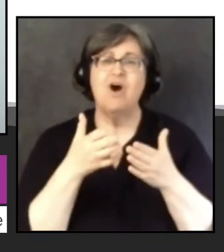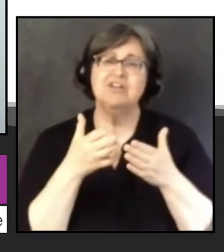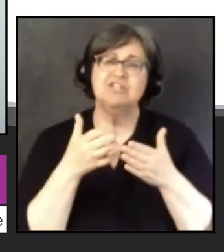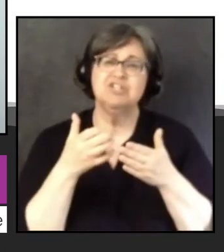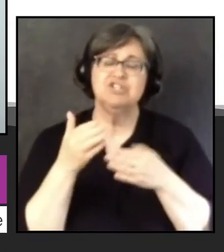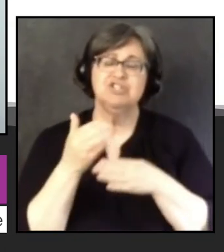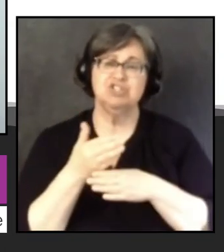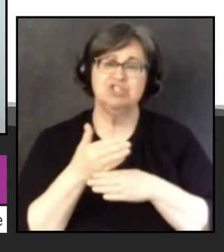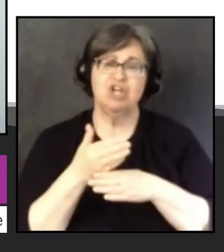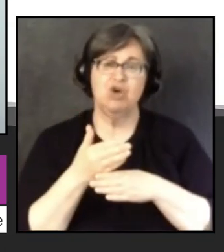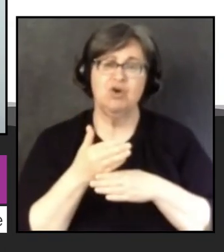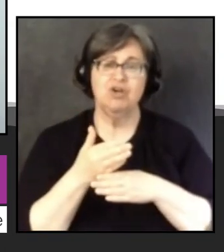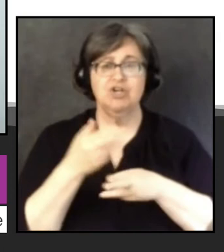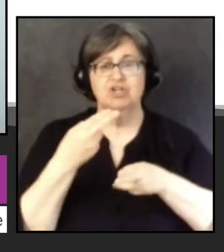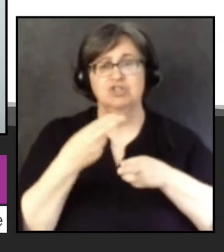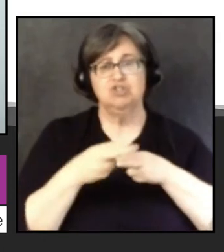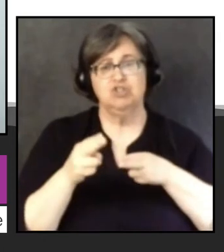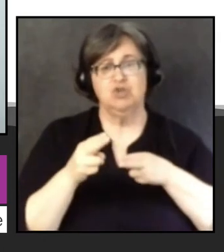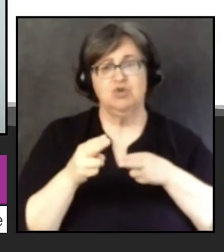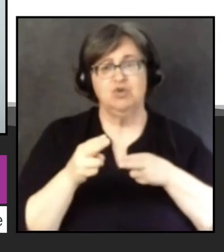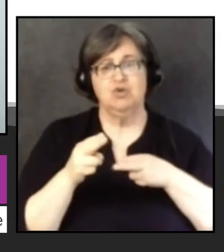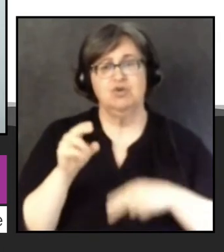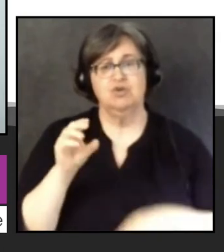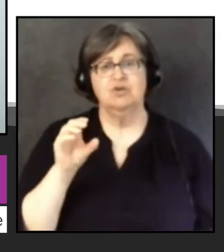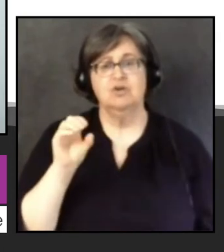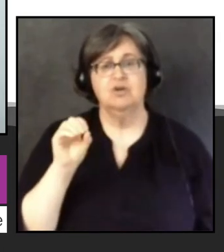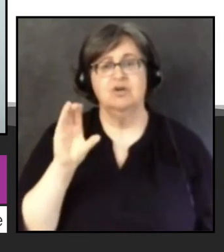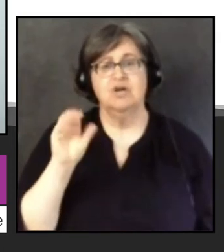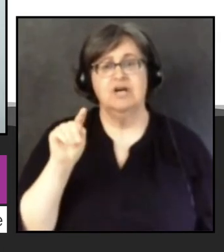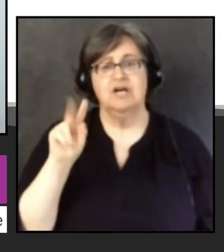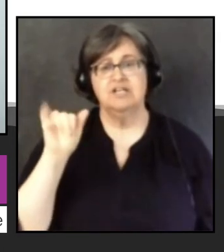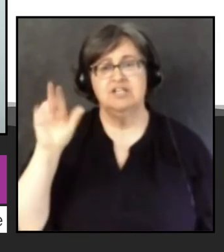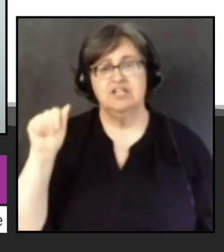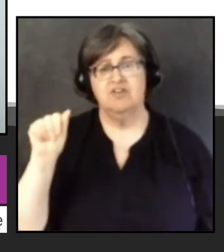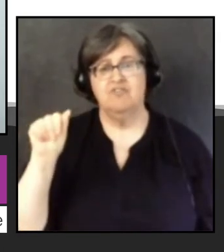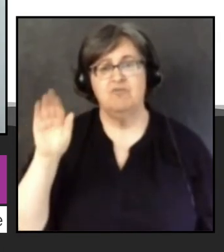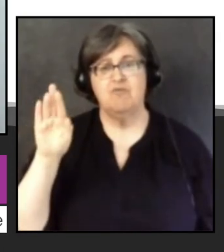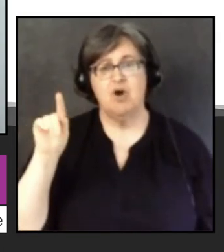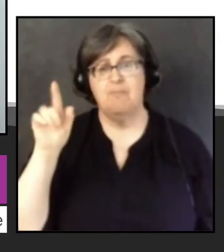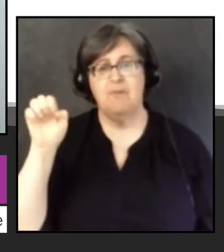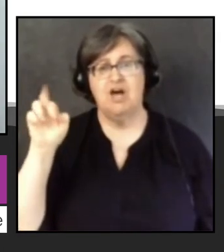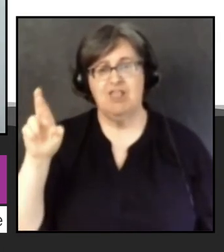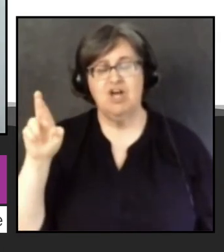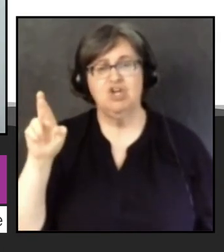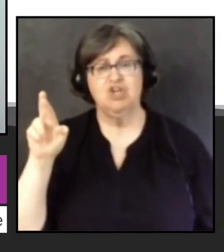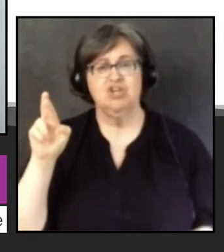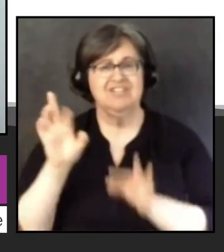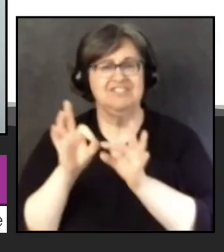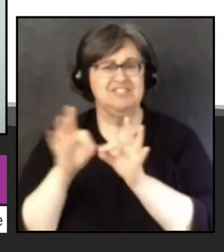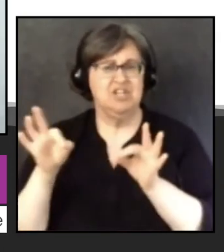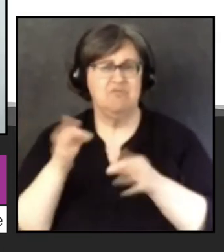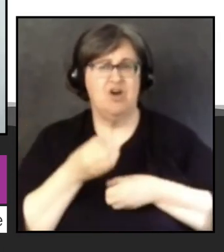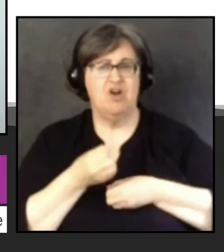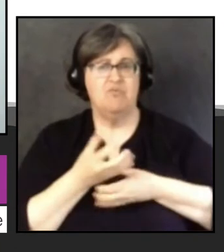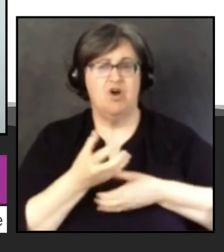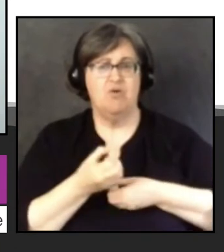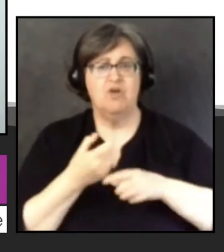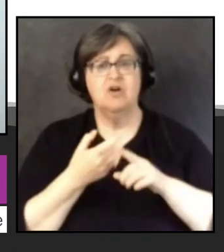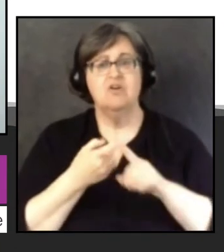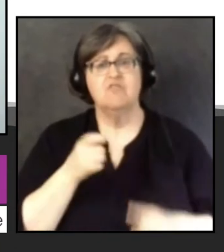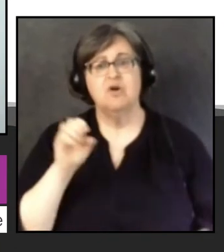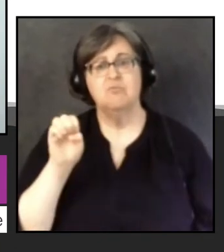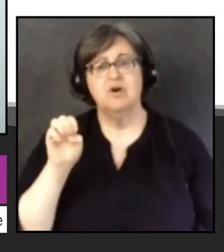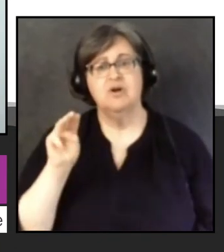share a short Octavia Butler kind of statement poem that actually comes from Emergent Strategy,